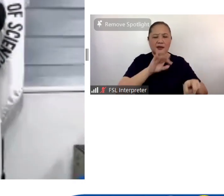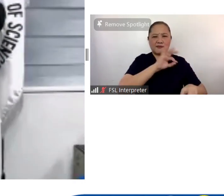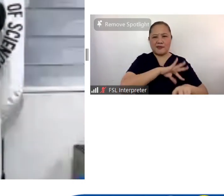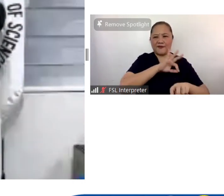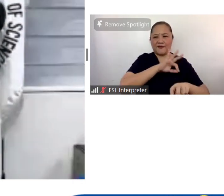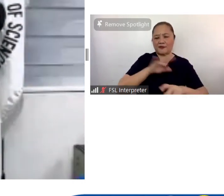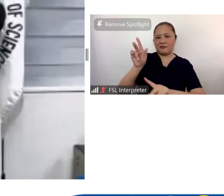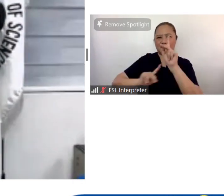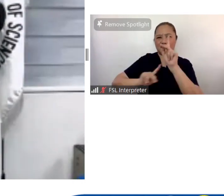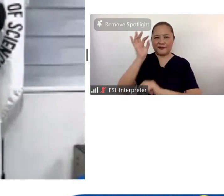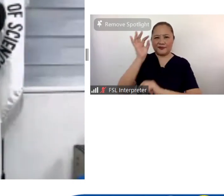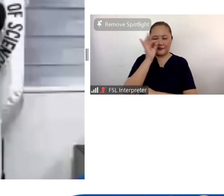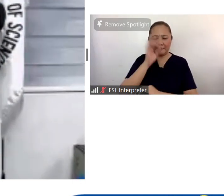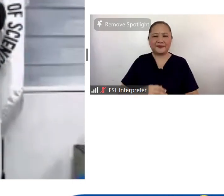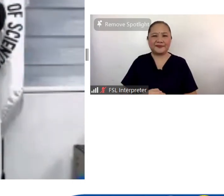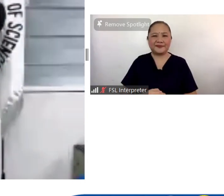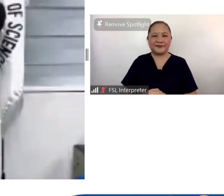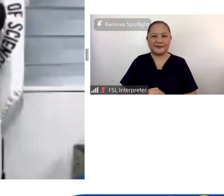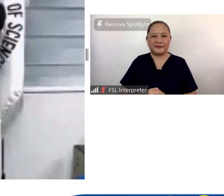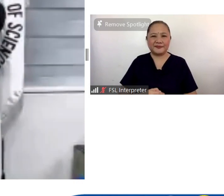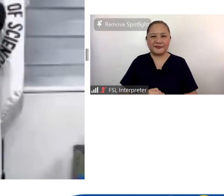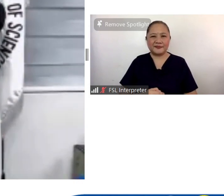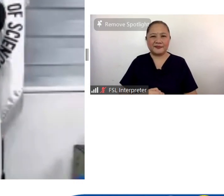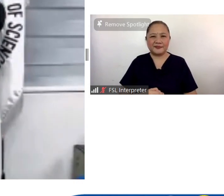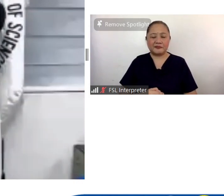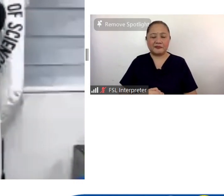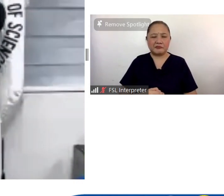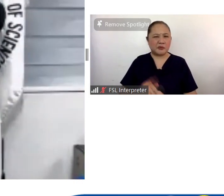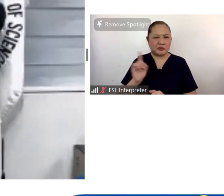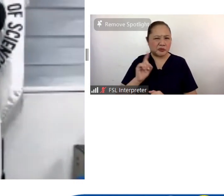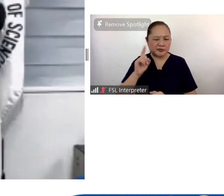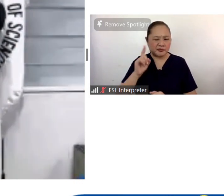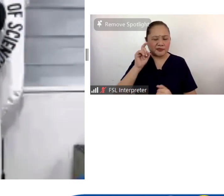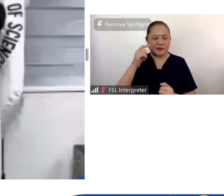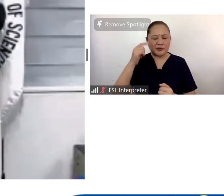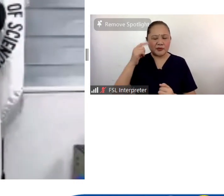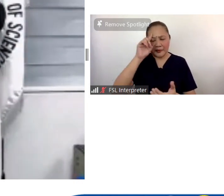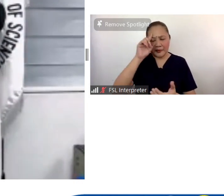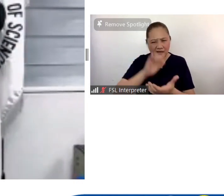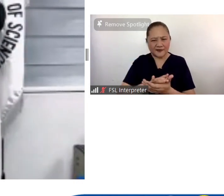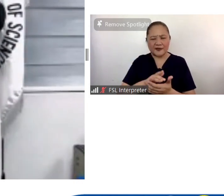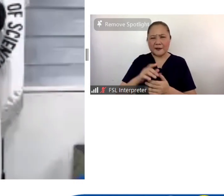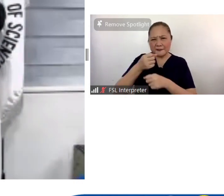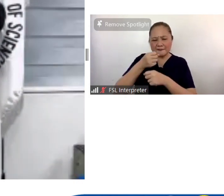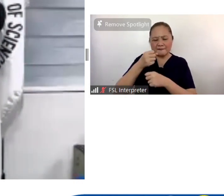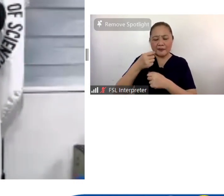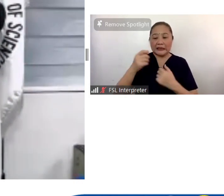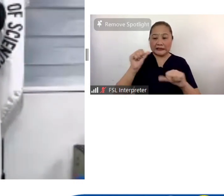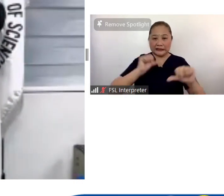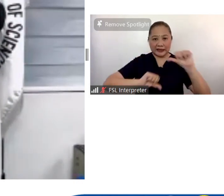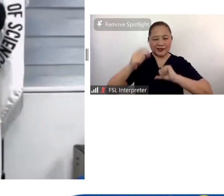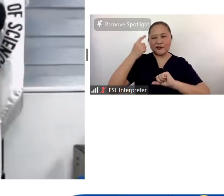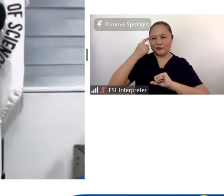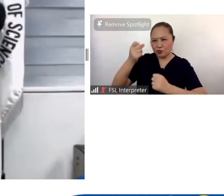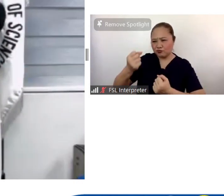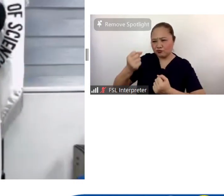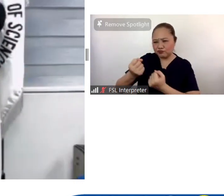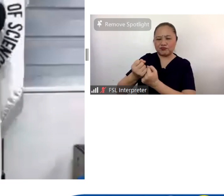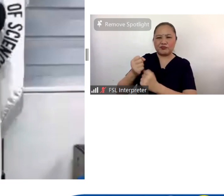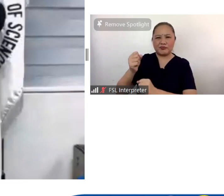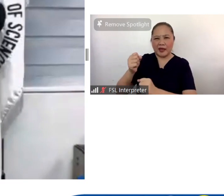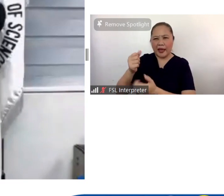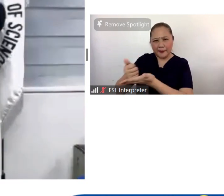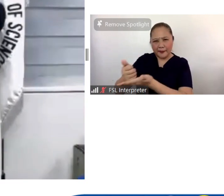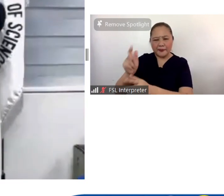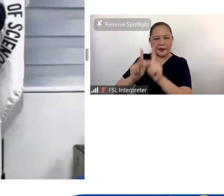Filipino people. The underlying philosophy of our rallying cry, Science for the People.